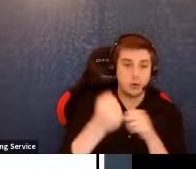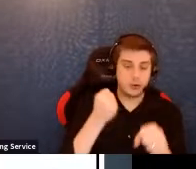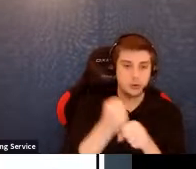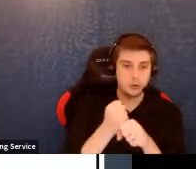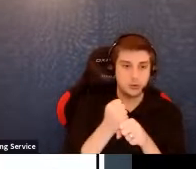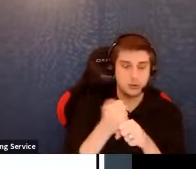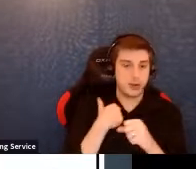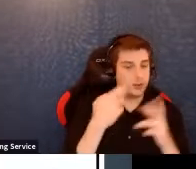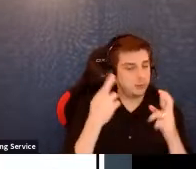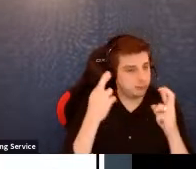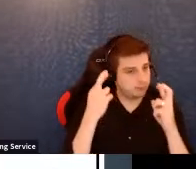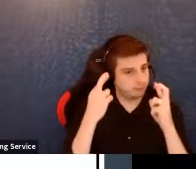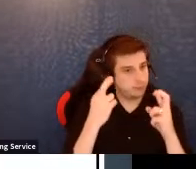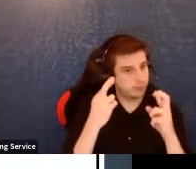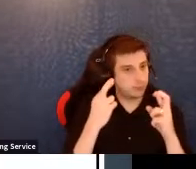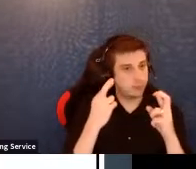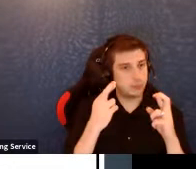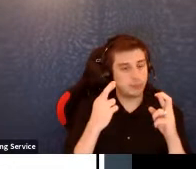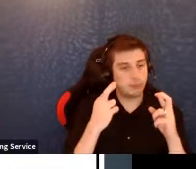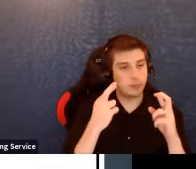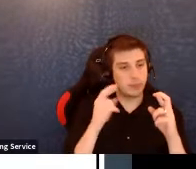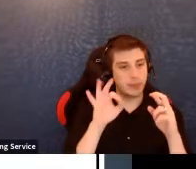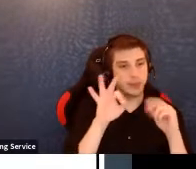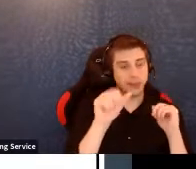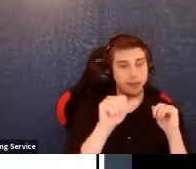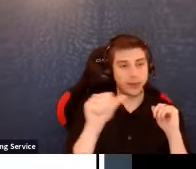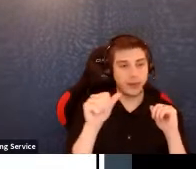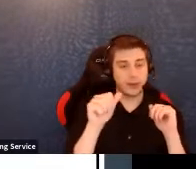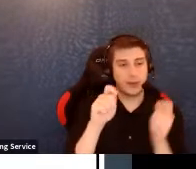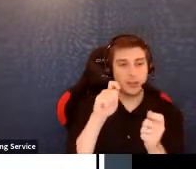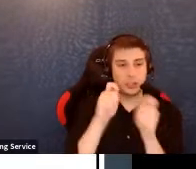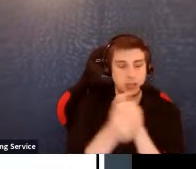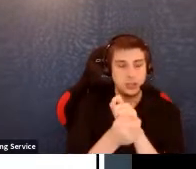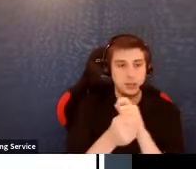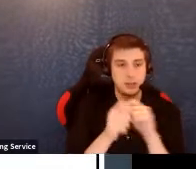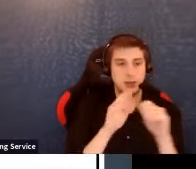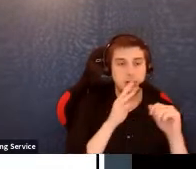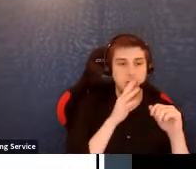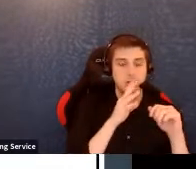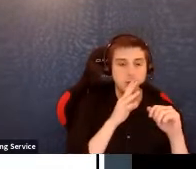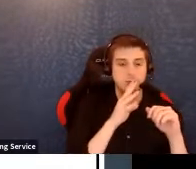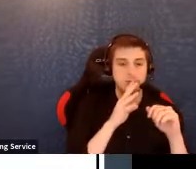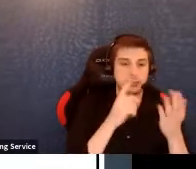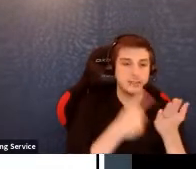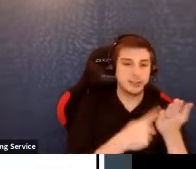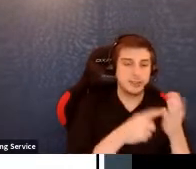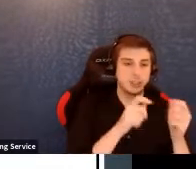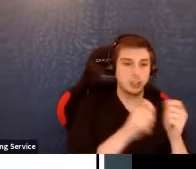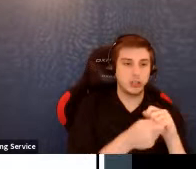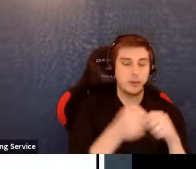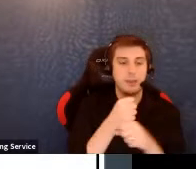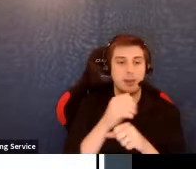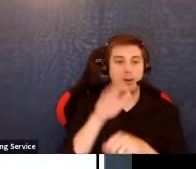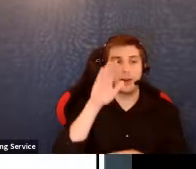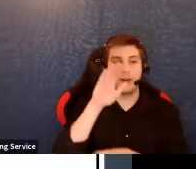my fingers, though, that the FAA does change that. They are proposing to change to make night flying